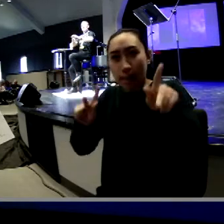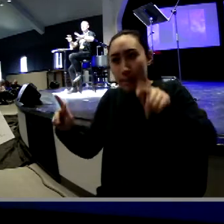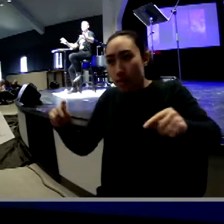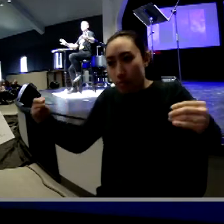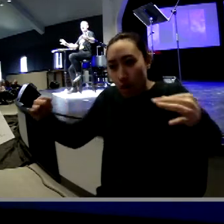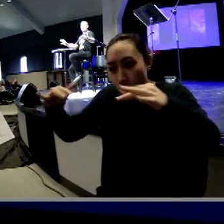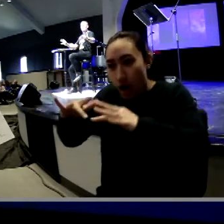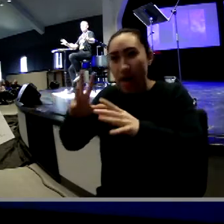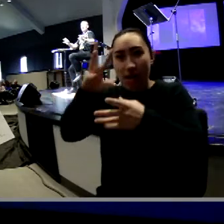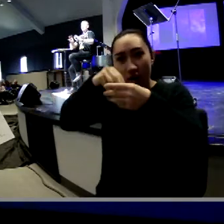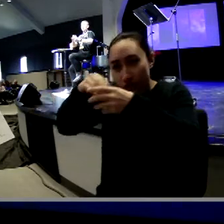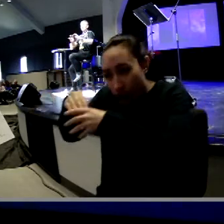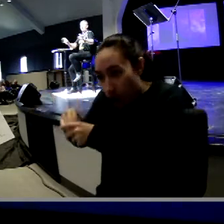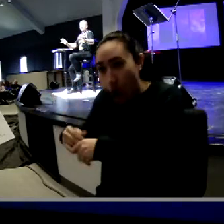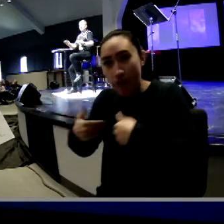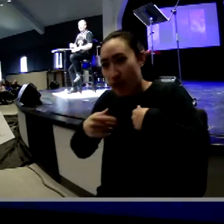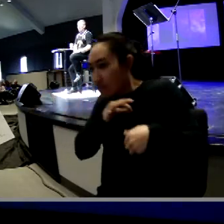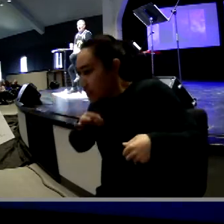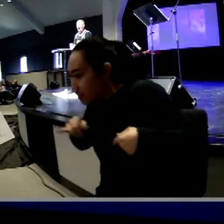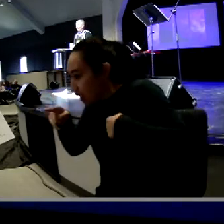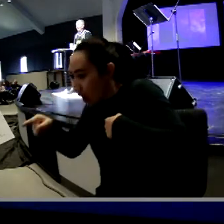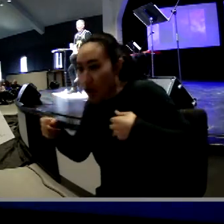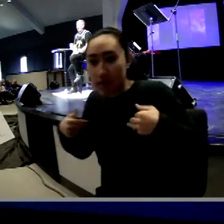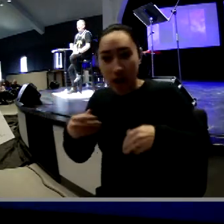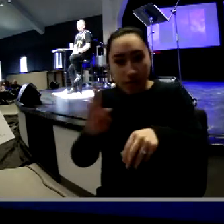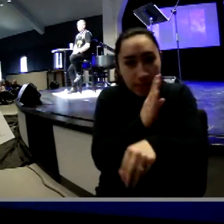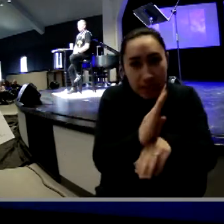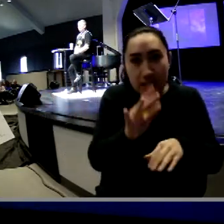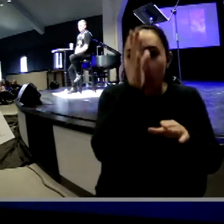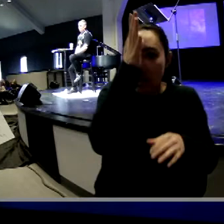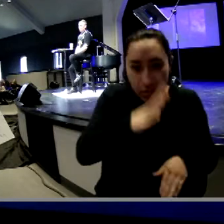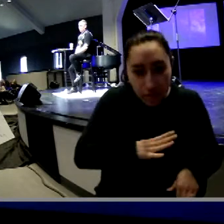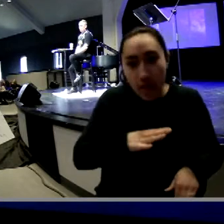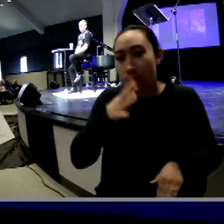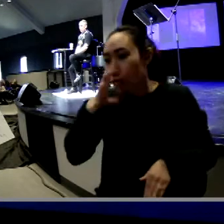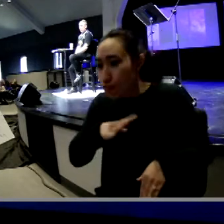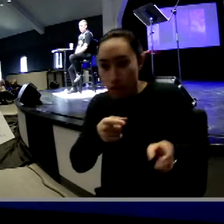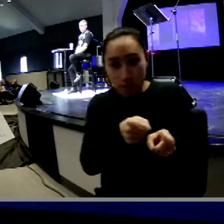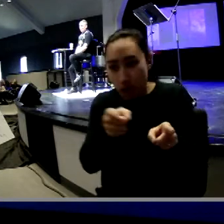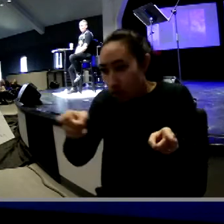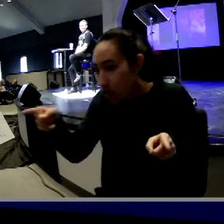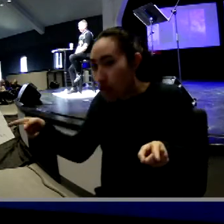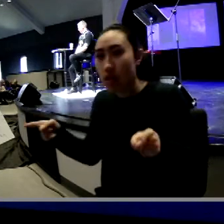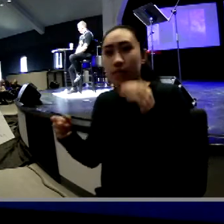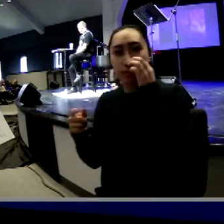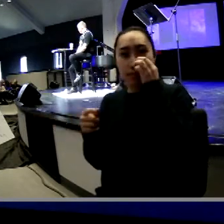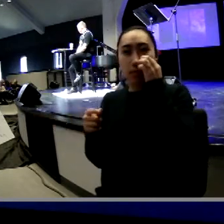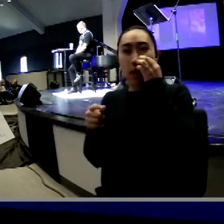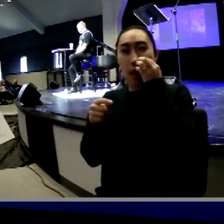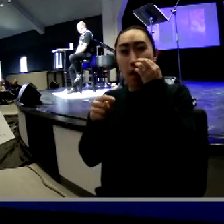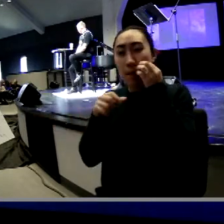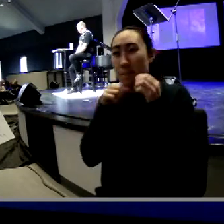sort of base of the mountain small story. I want to dream bigger than that.